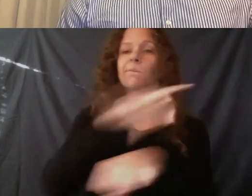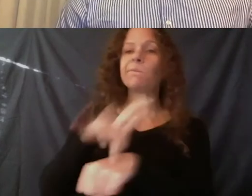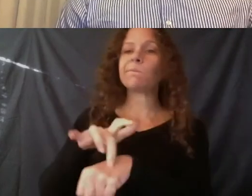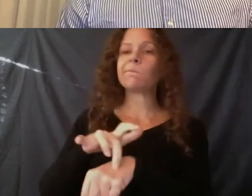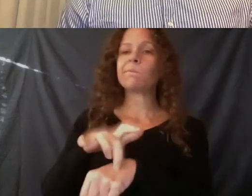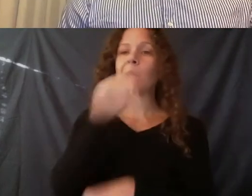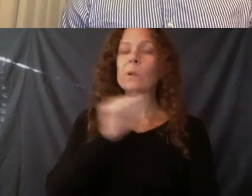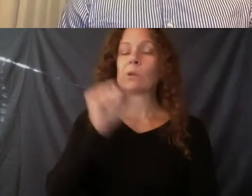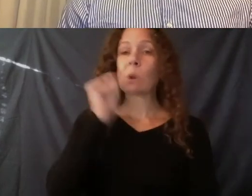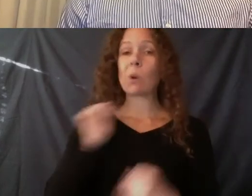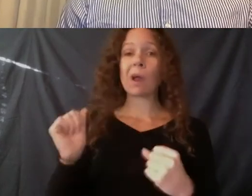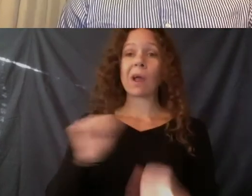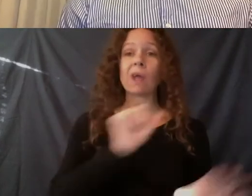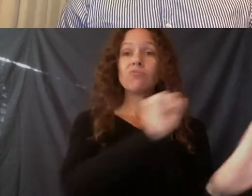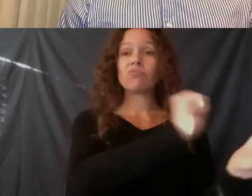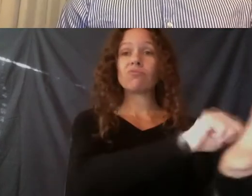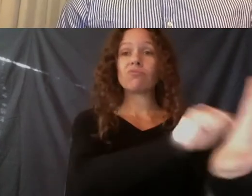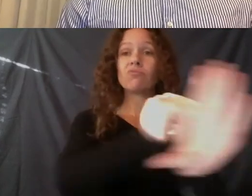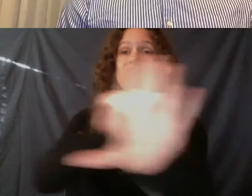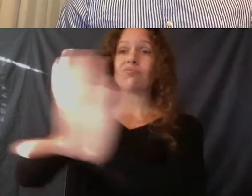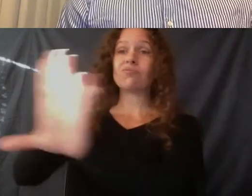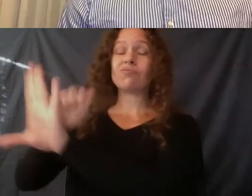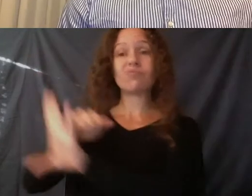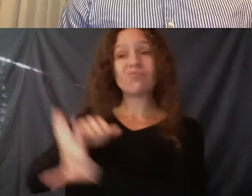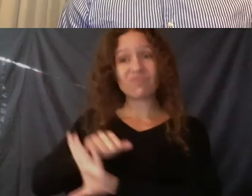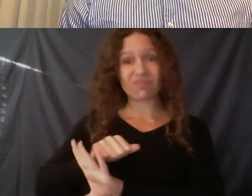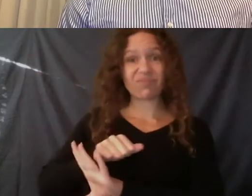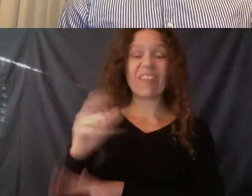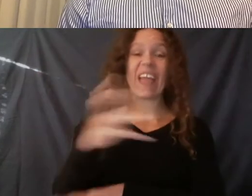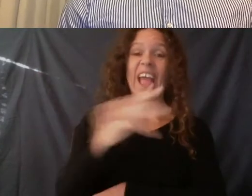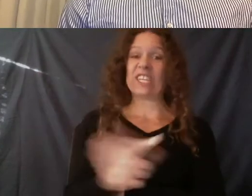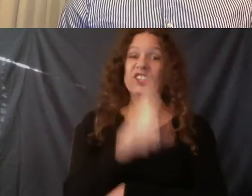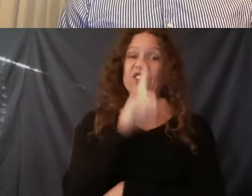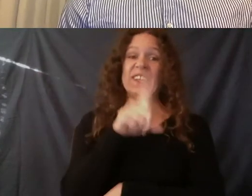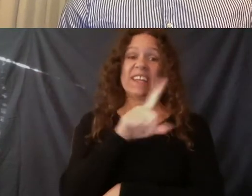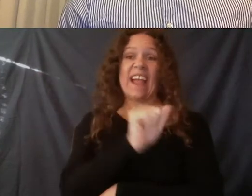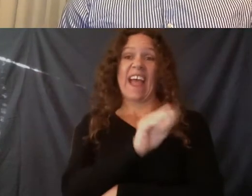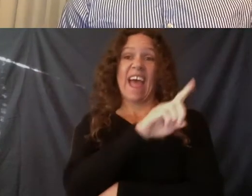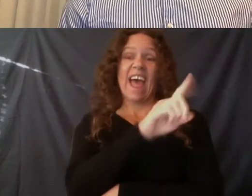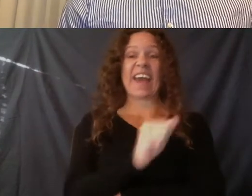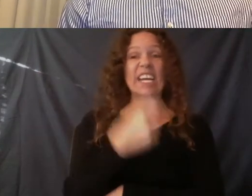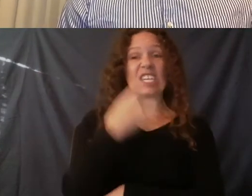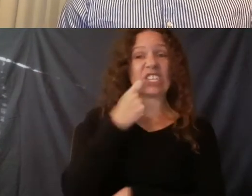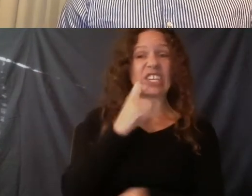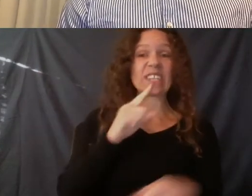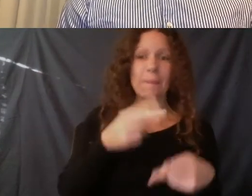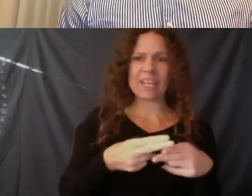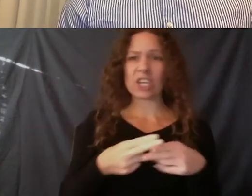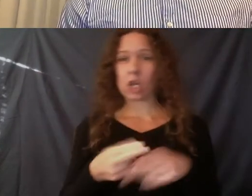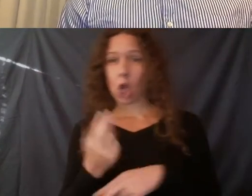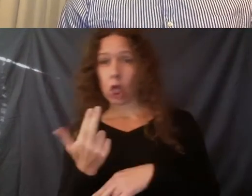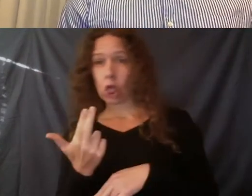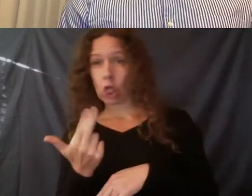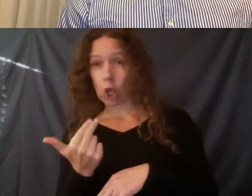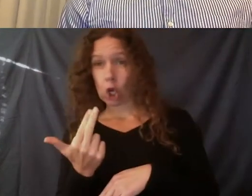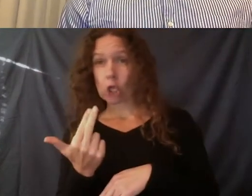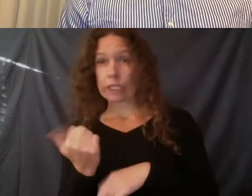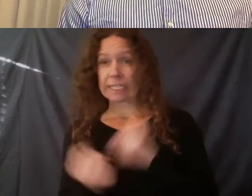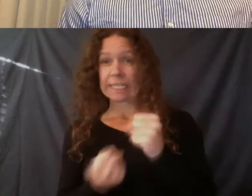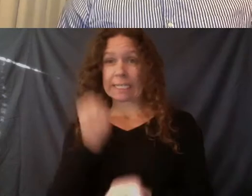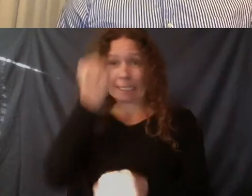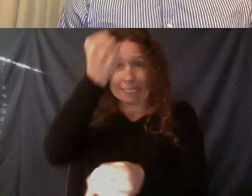knocked. And it was plugging into this, what Ada just talked about, this 13 years. I mean, let's talk